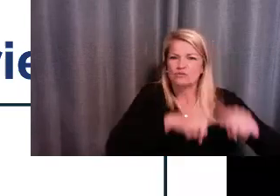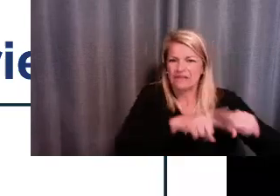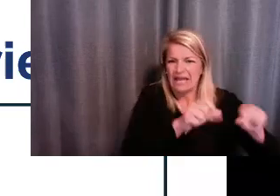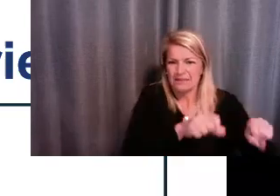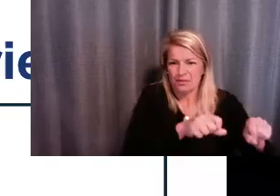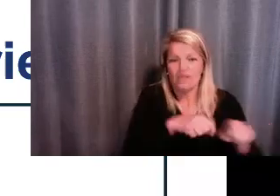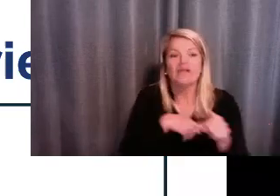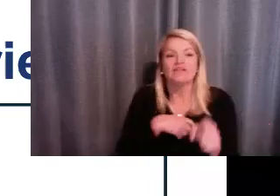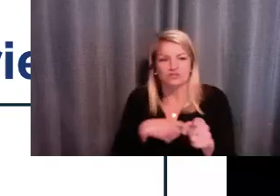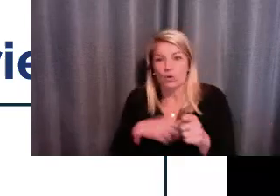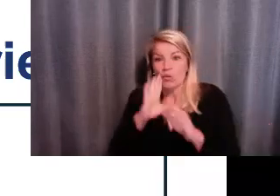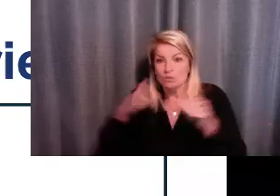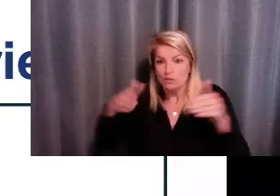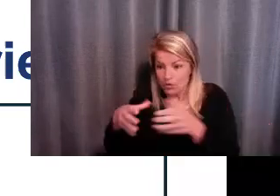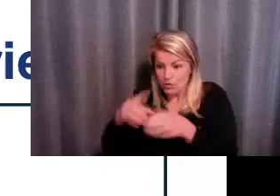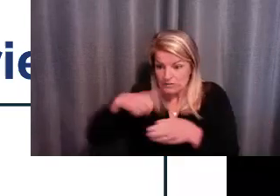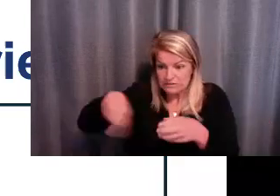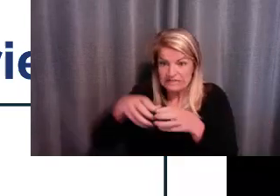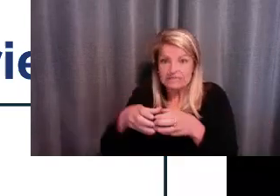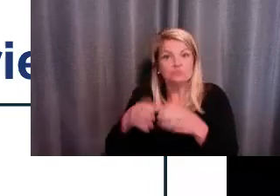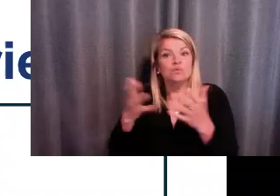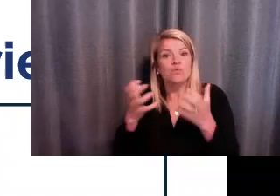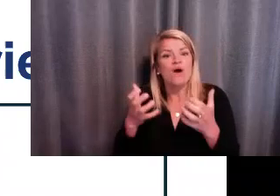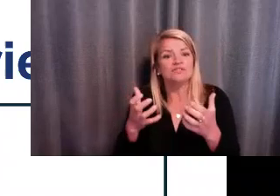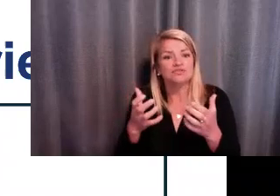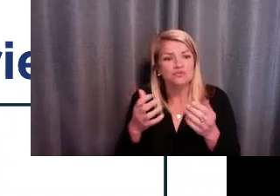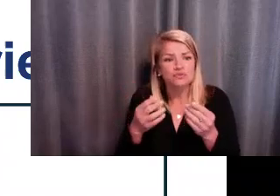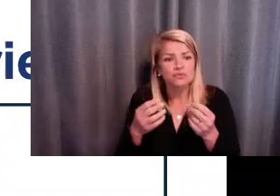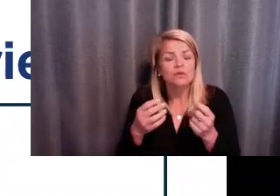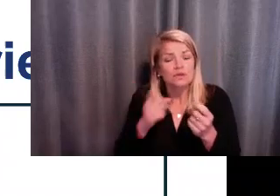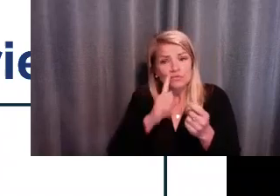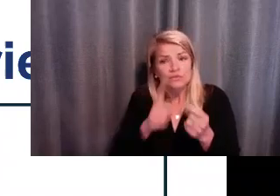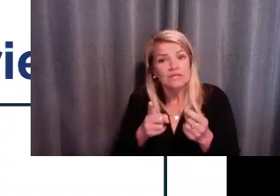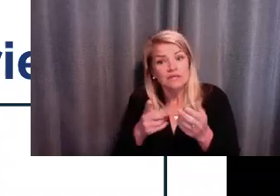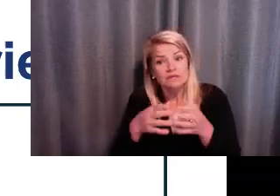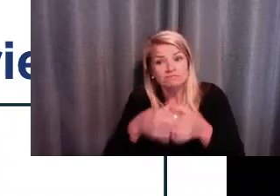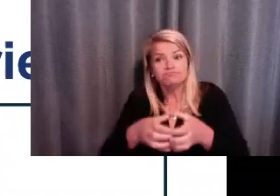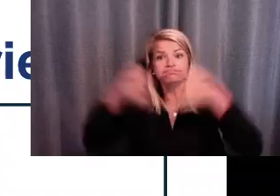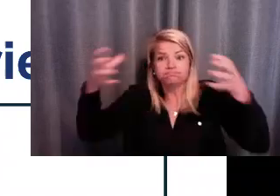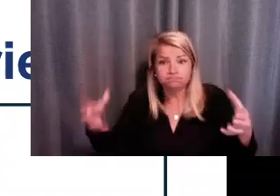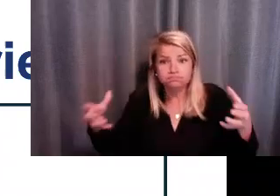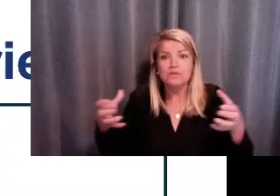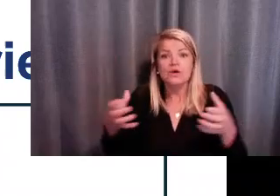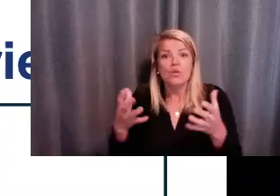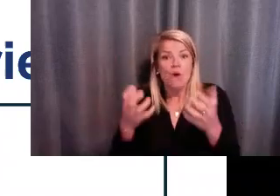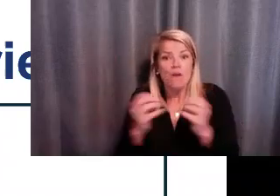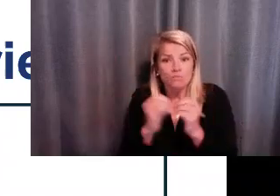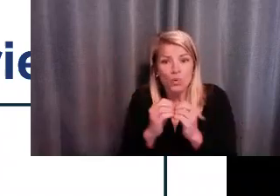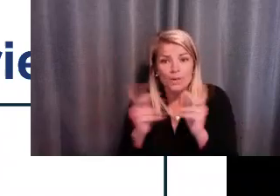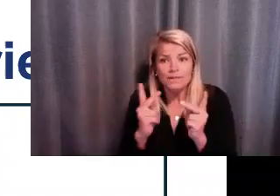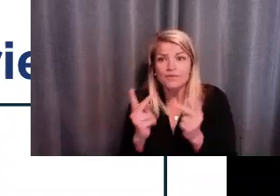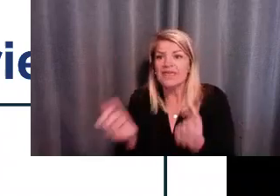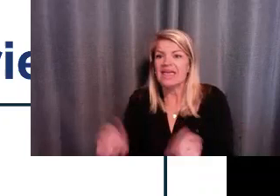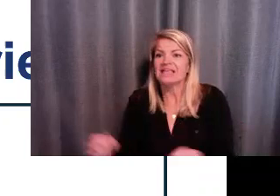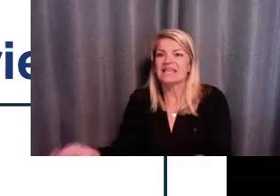this methodology, we would like to wider and open the scope of the people who can provide inputs